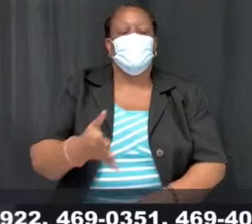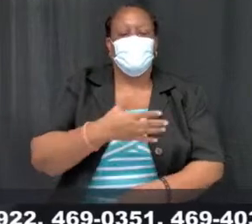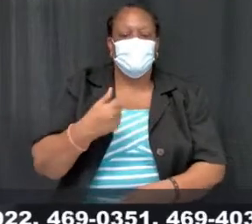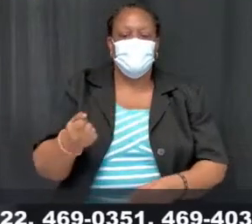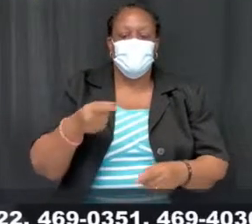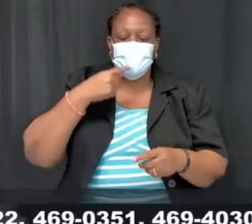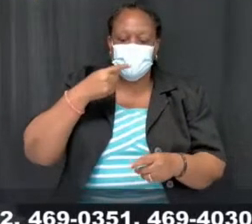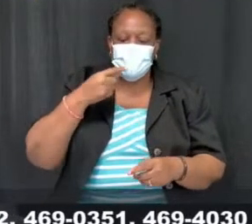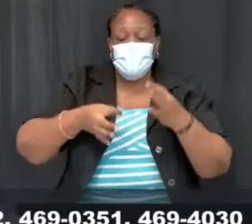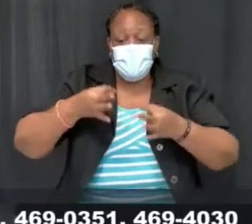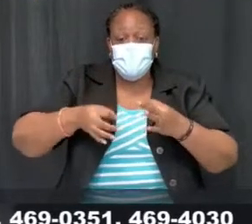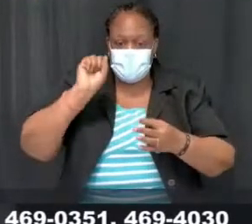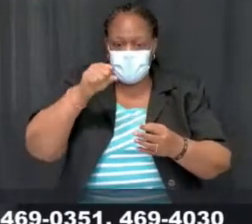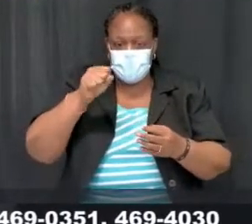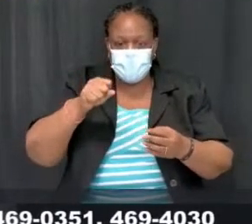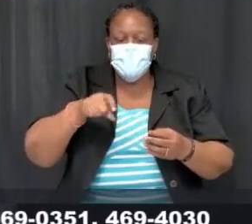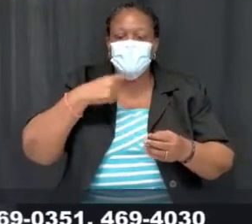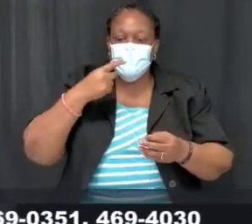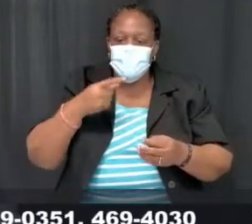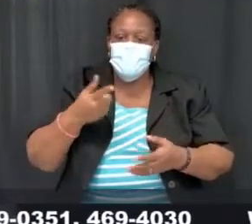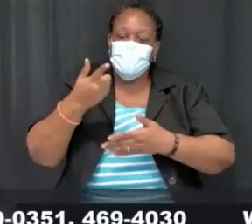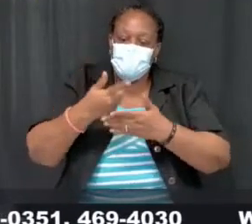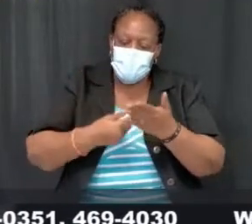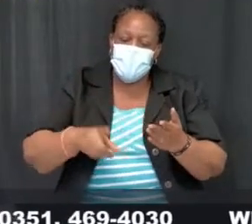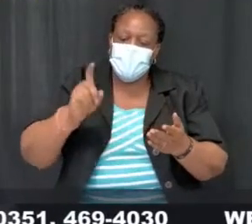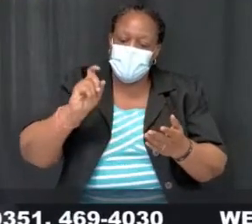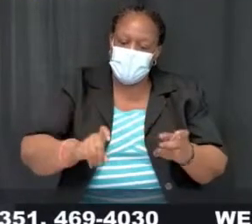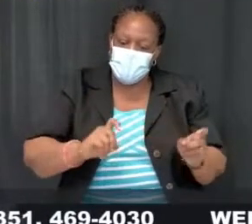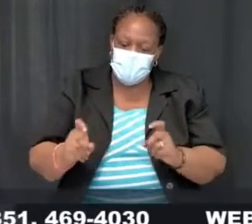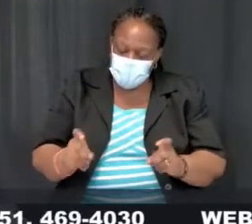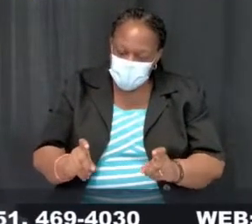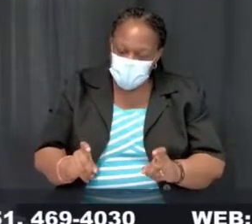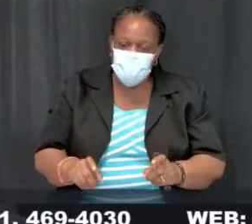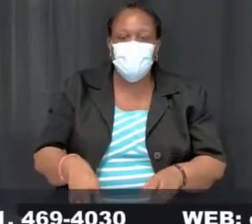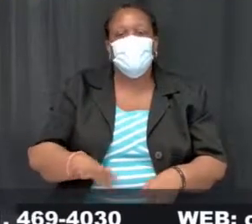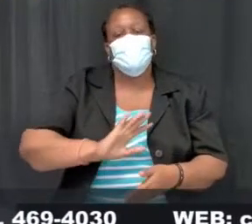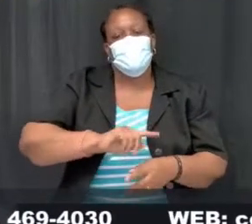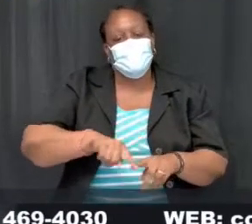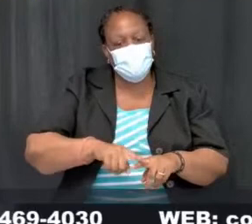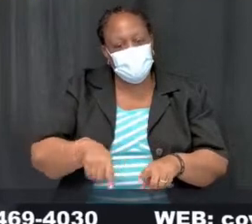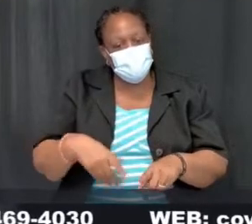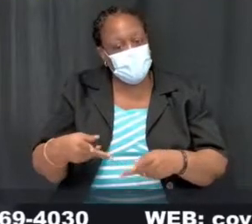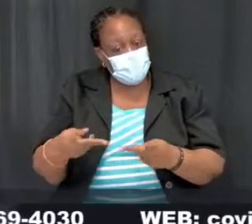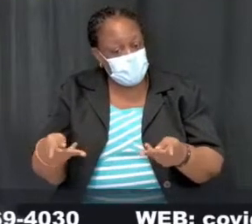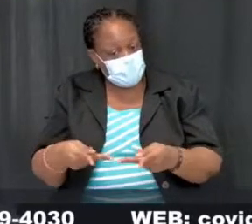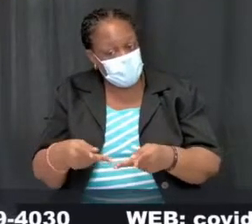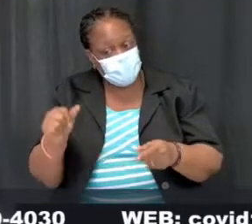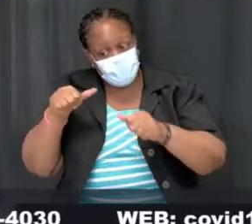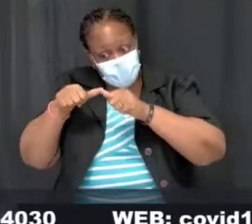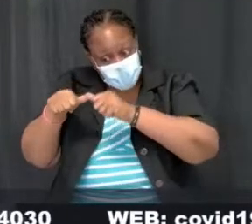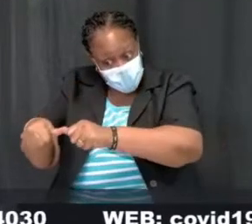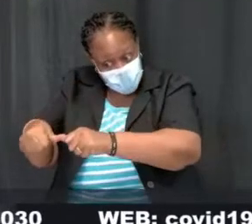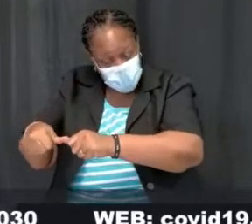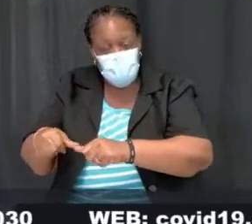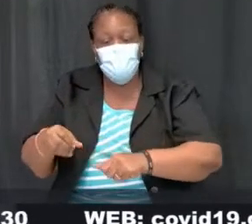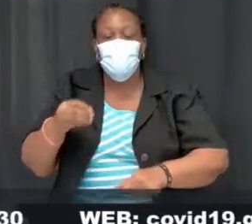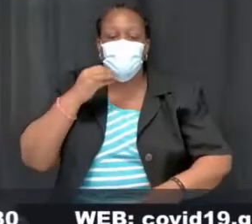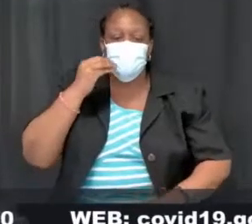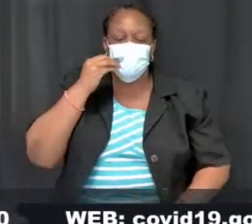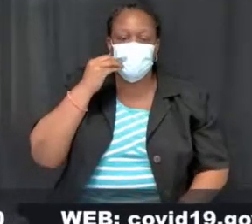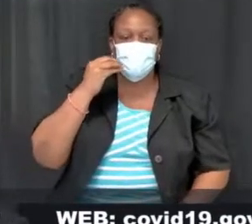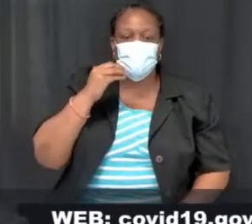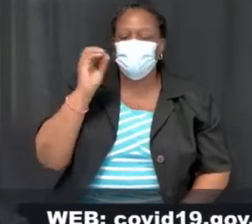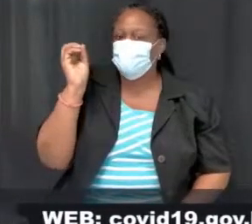quarantine. It is important to note that any violation of the quarantine conditions will lead to criminal